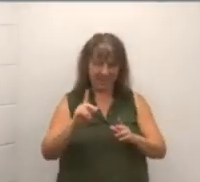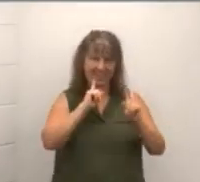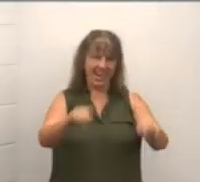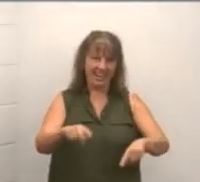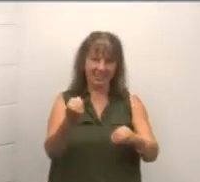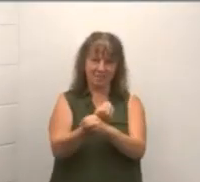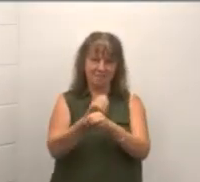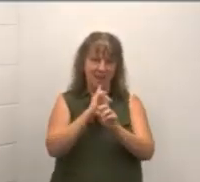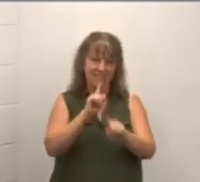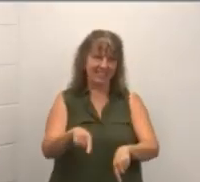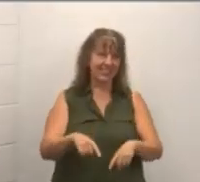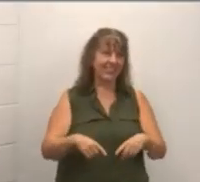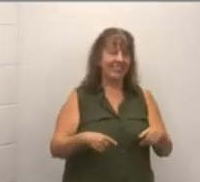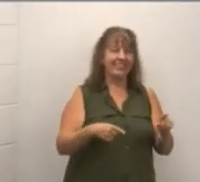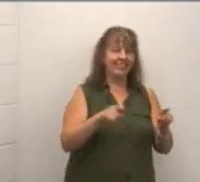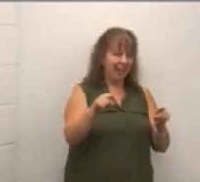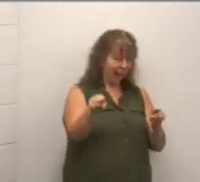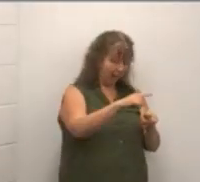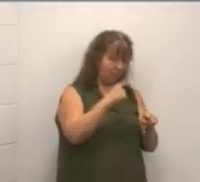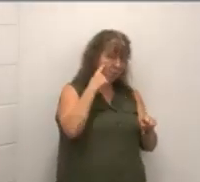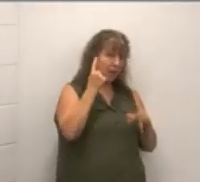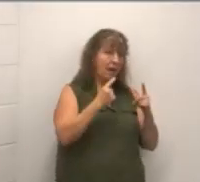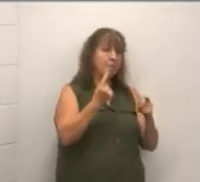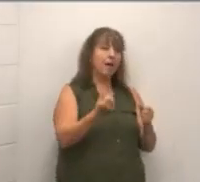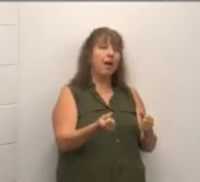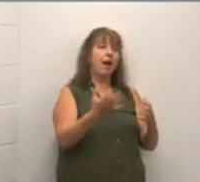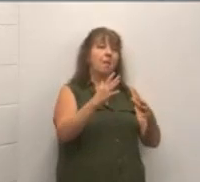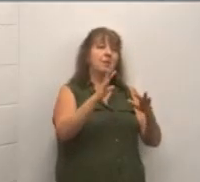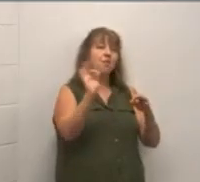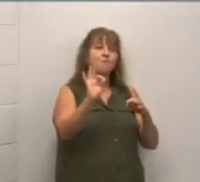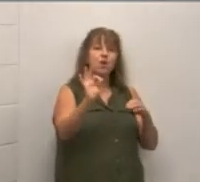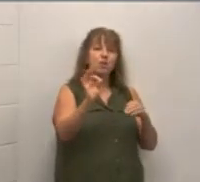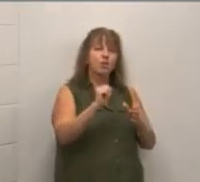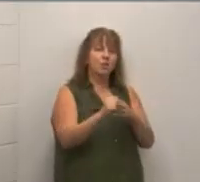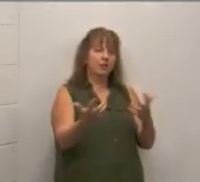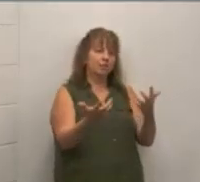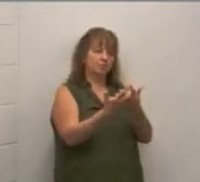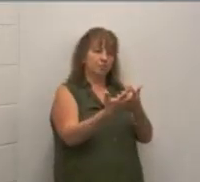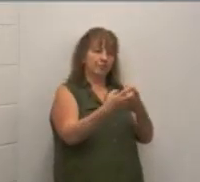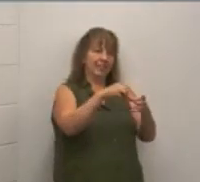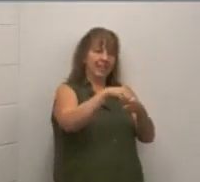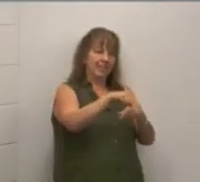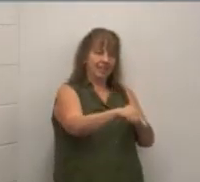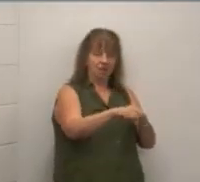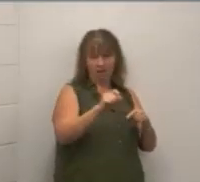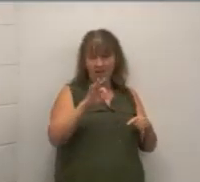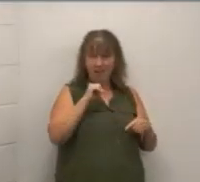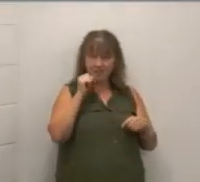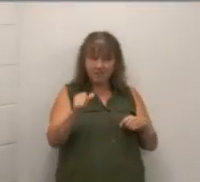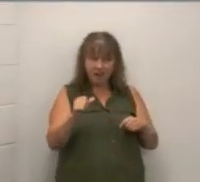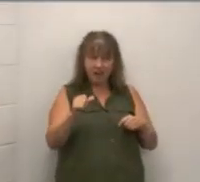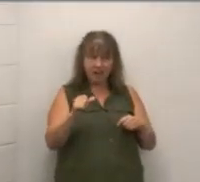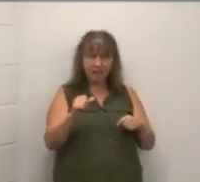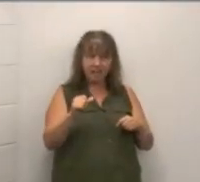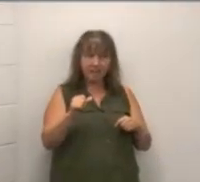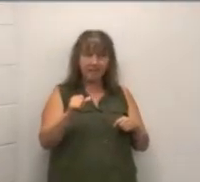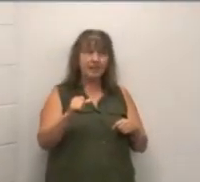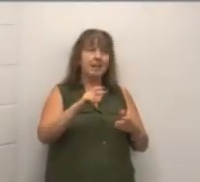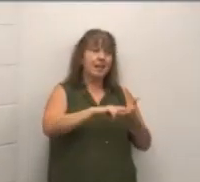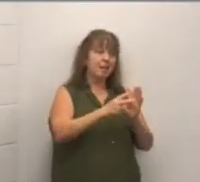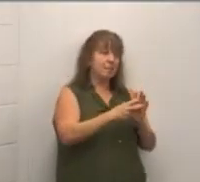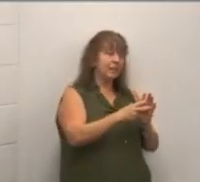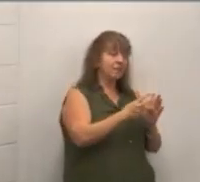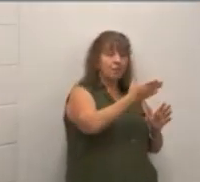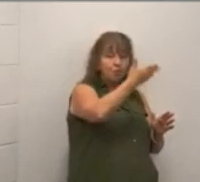Have you taken into account the area that is required for furniture that occupies space? If you have not done this, the occupancy of each room will